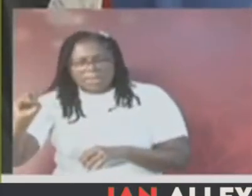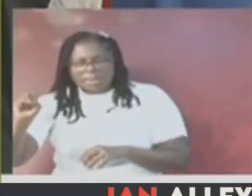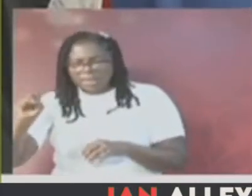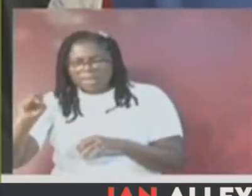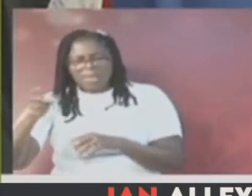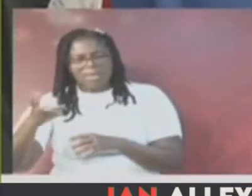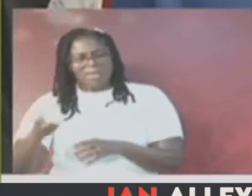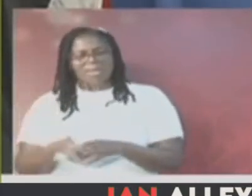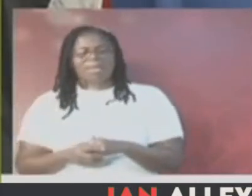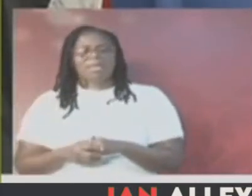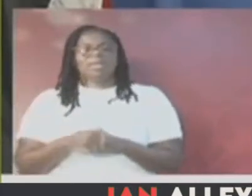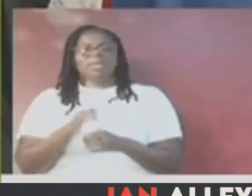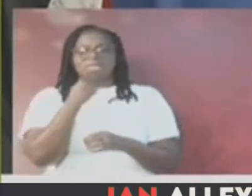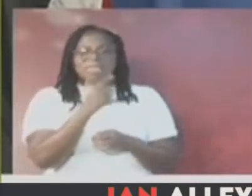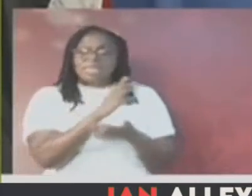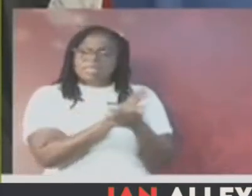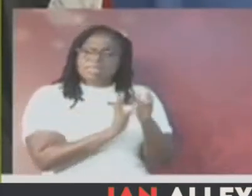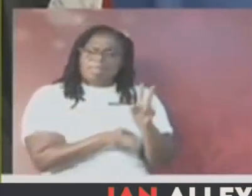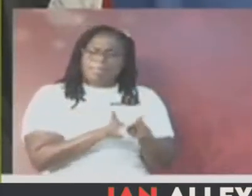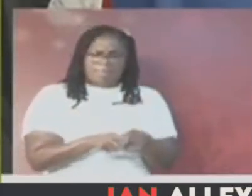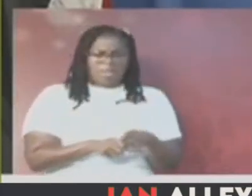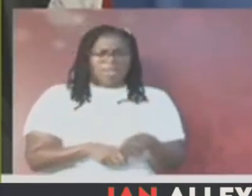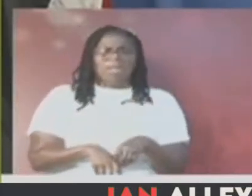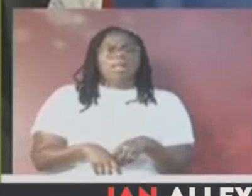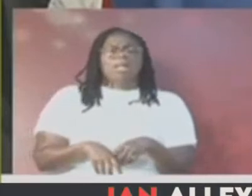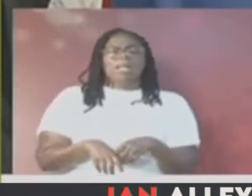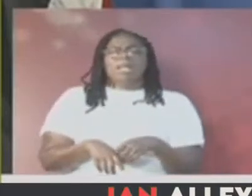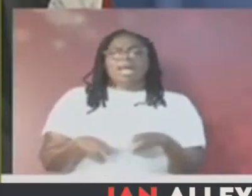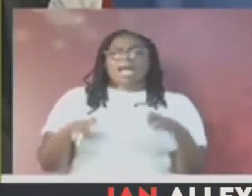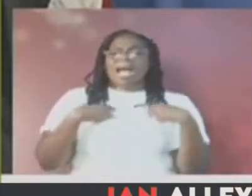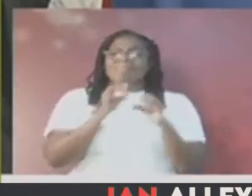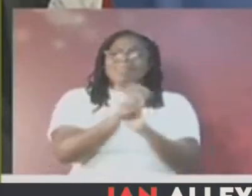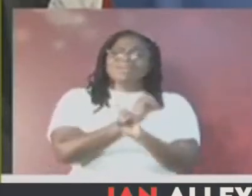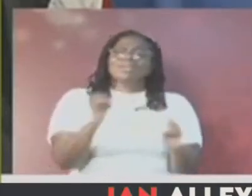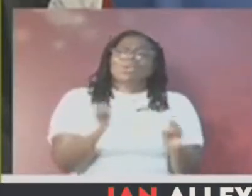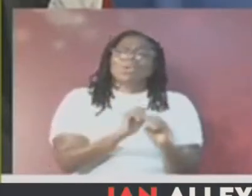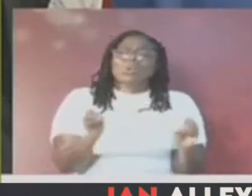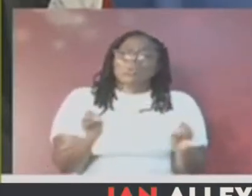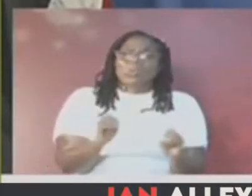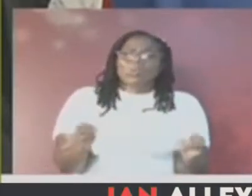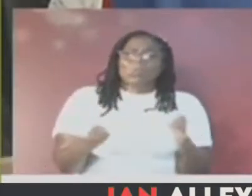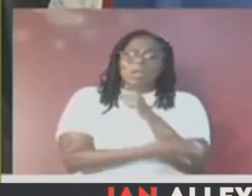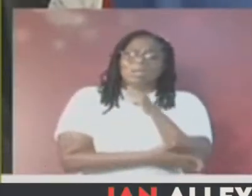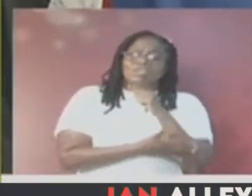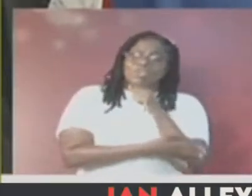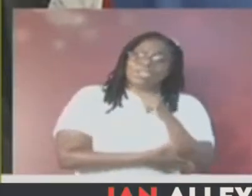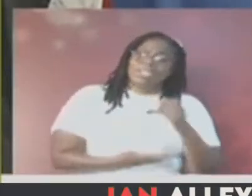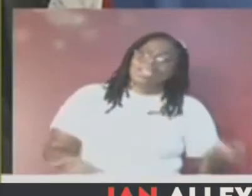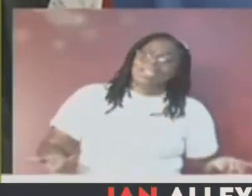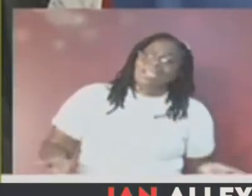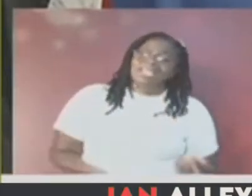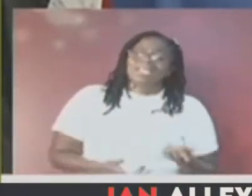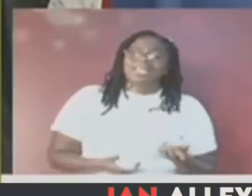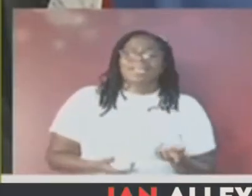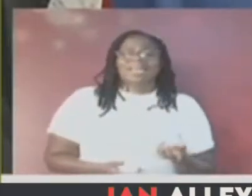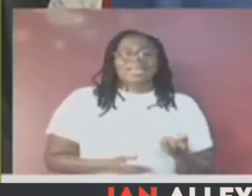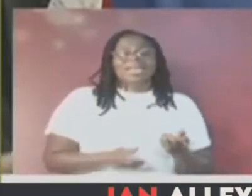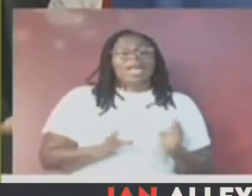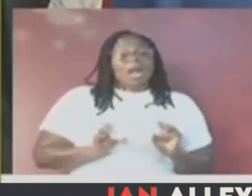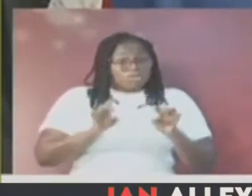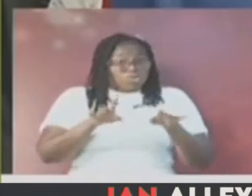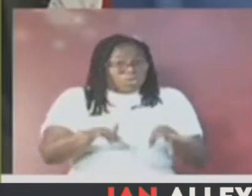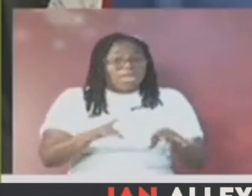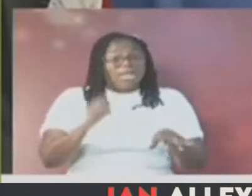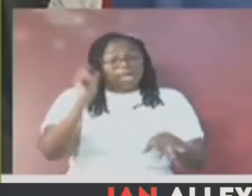making our people stateless because we said to them, shelter in place and don't come home just yet, we'll bring you home over time. The Australian government has